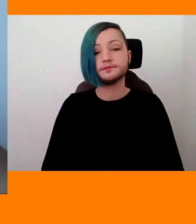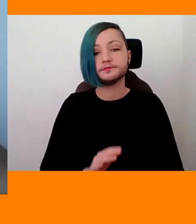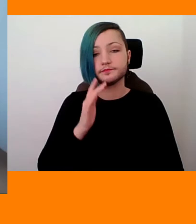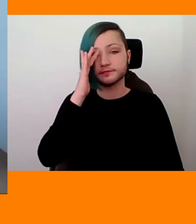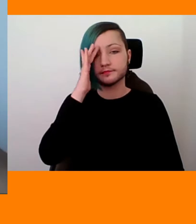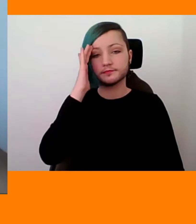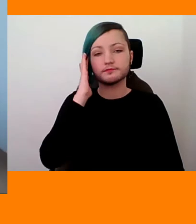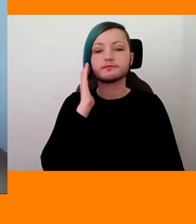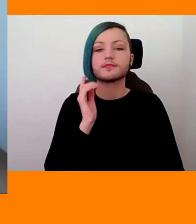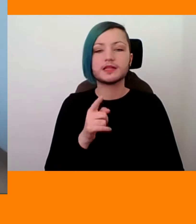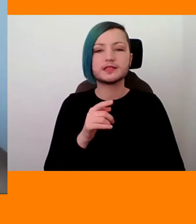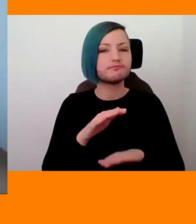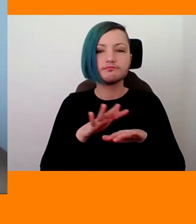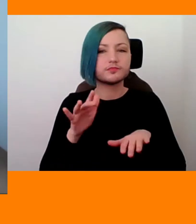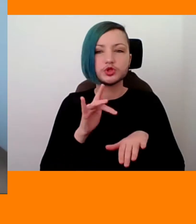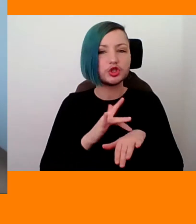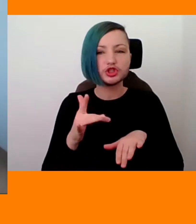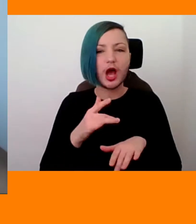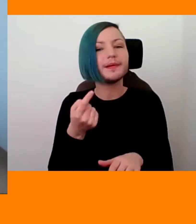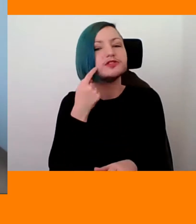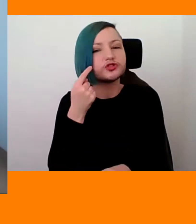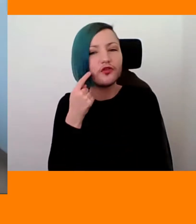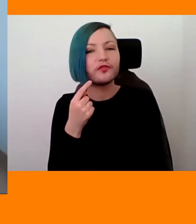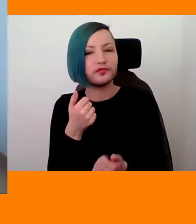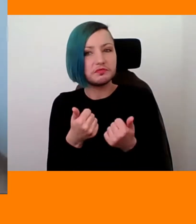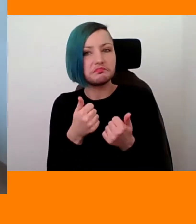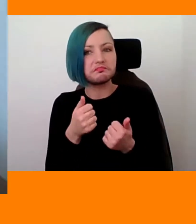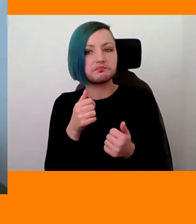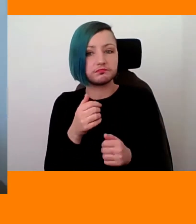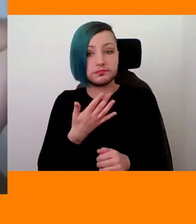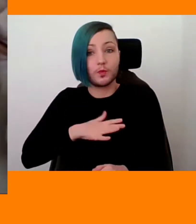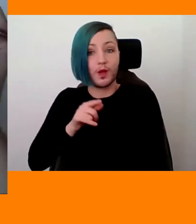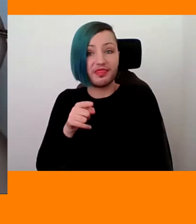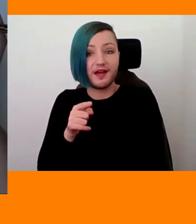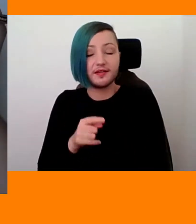And as you can see, it's quite soft, which is what you want.